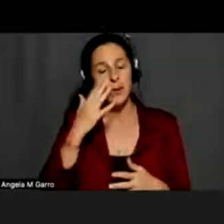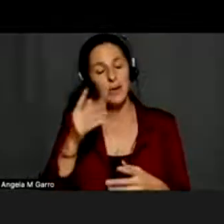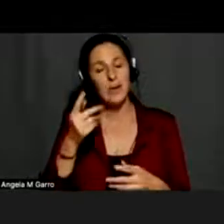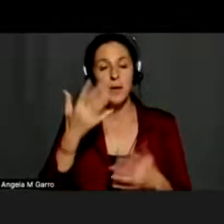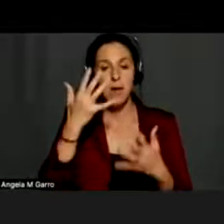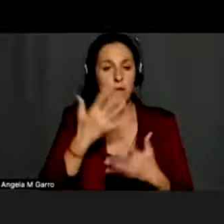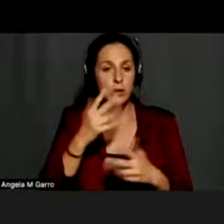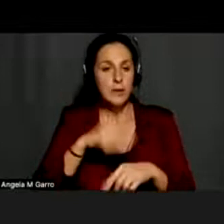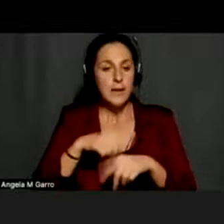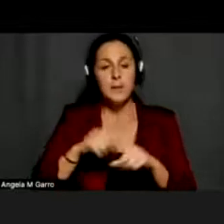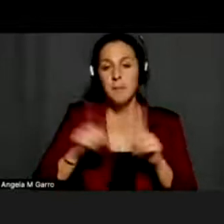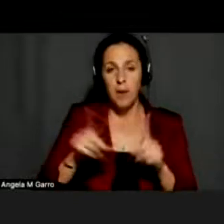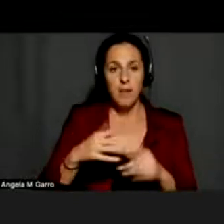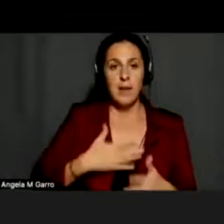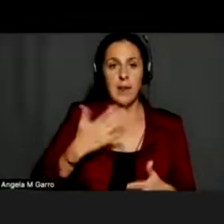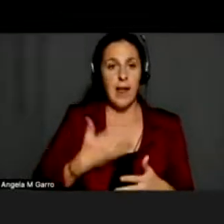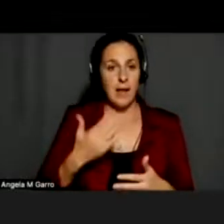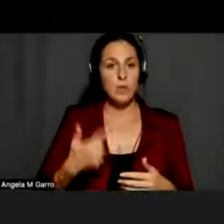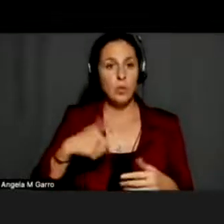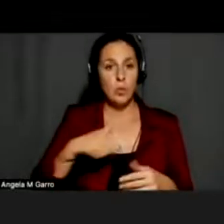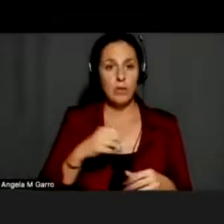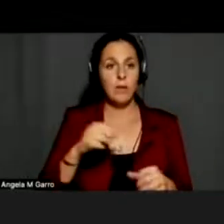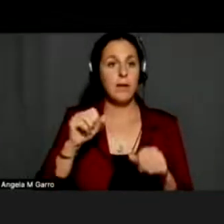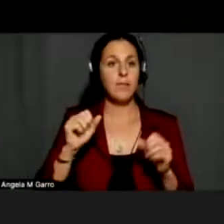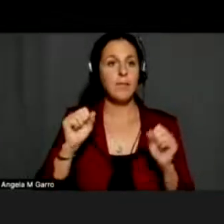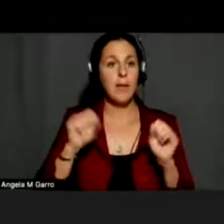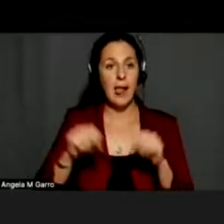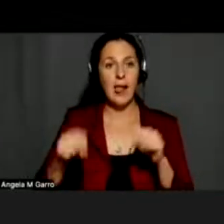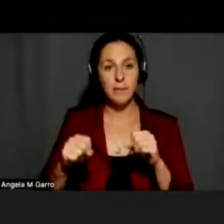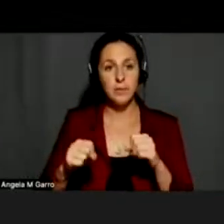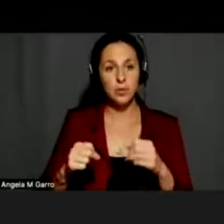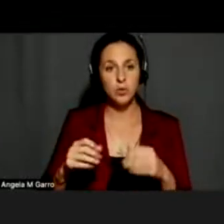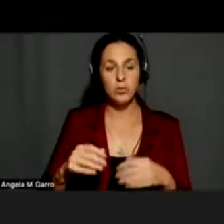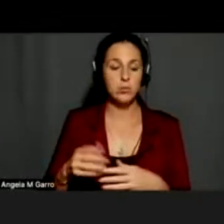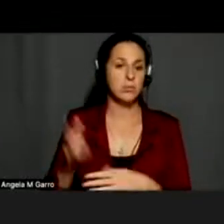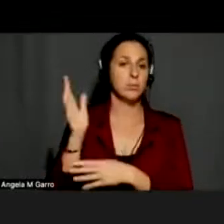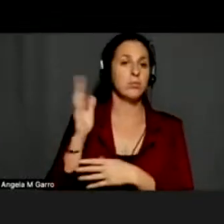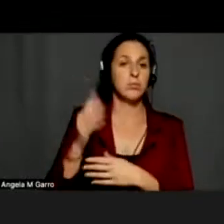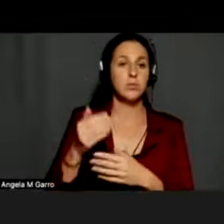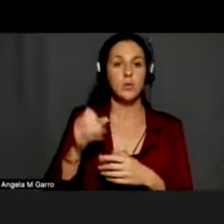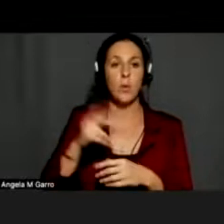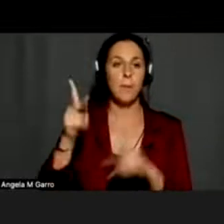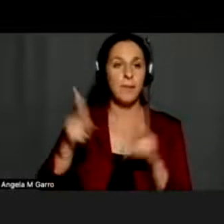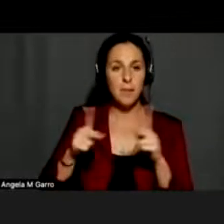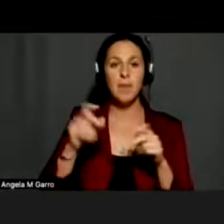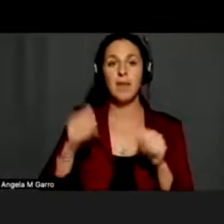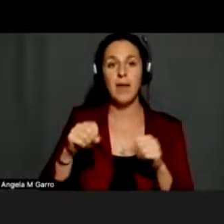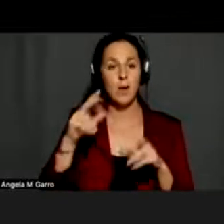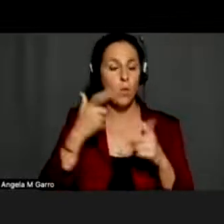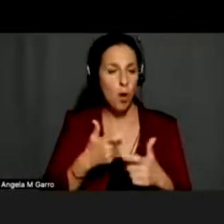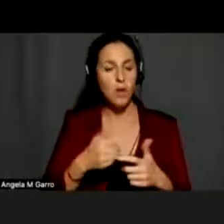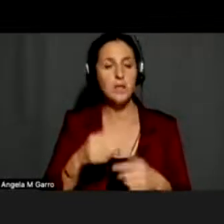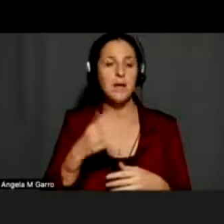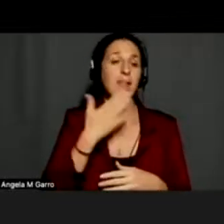we were able to get the video up so people could watch it before tonight's meeting. And I want to thank you for the edits and the future edits that are going to be coming